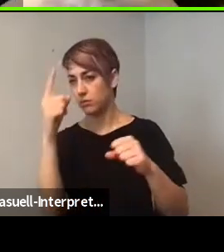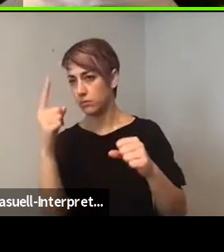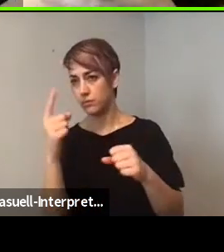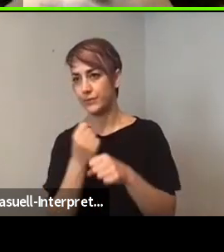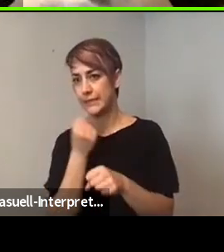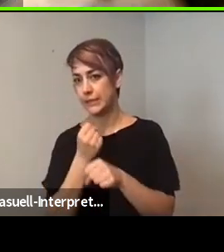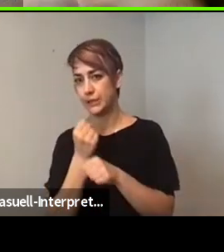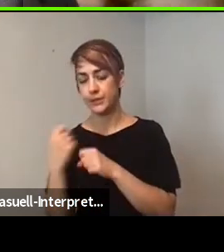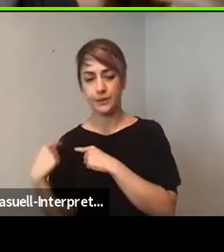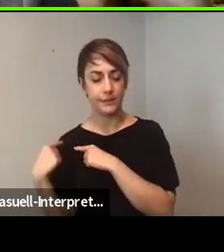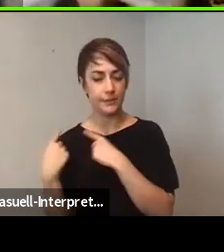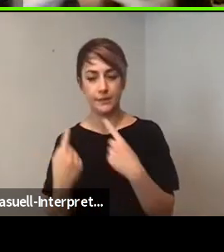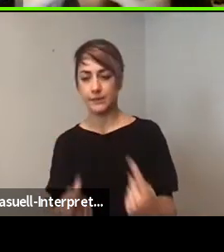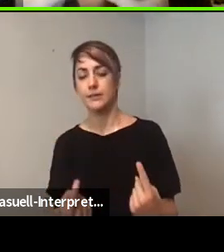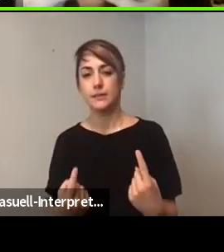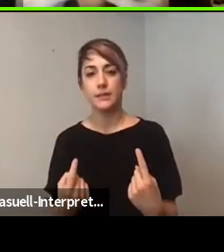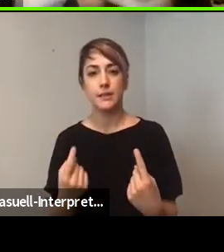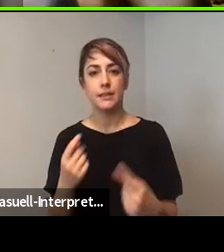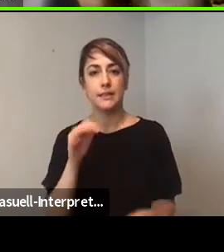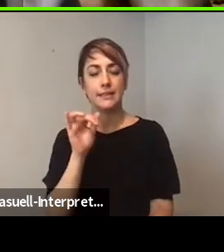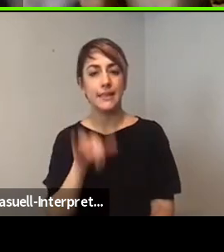connected